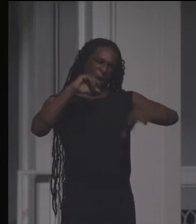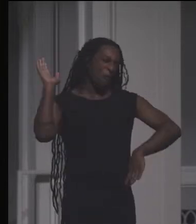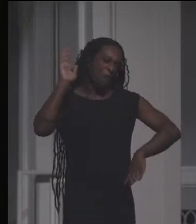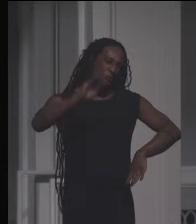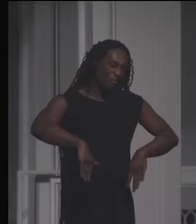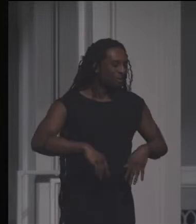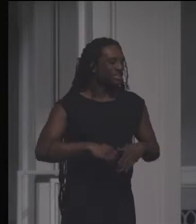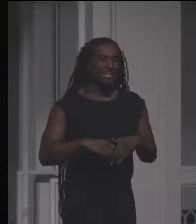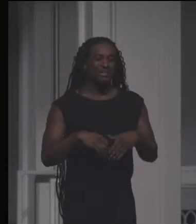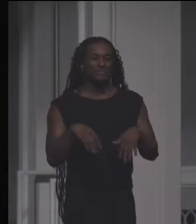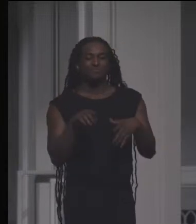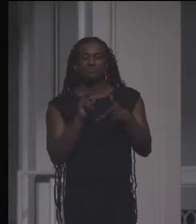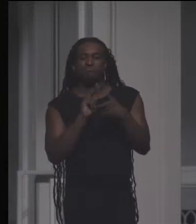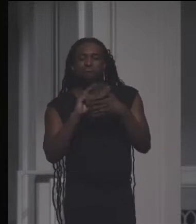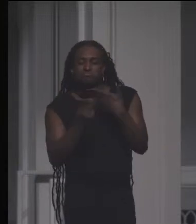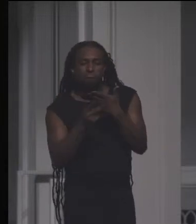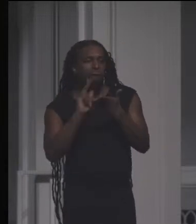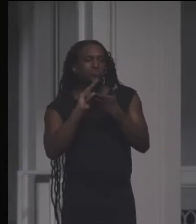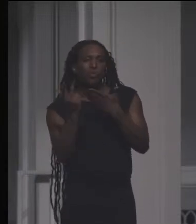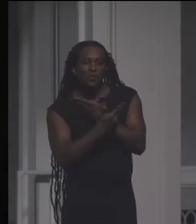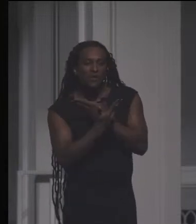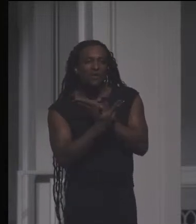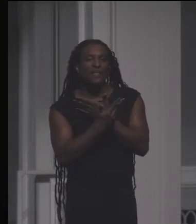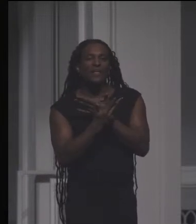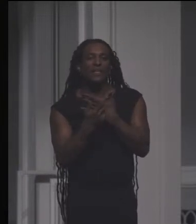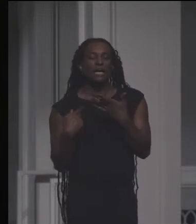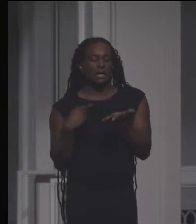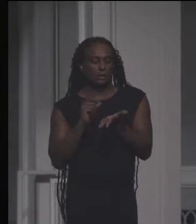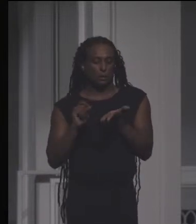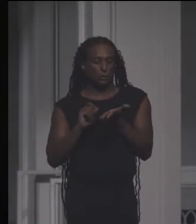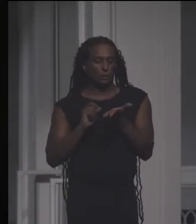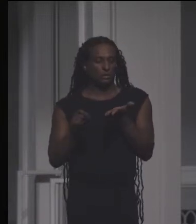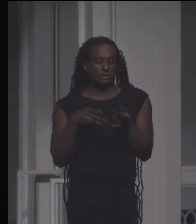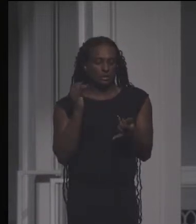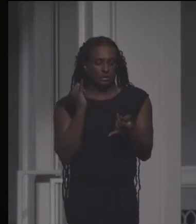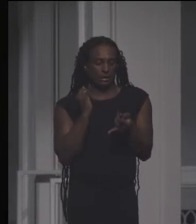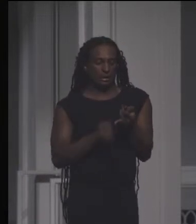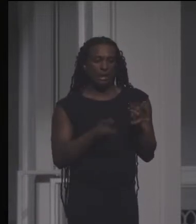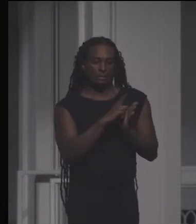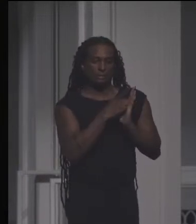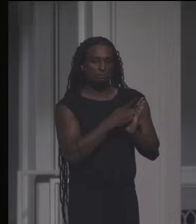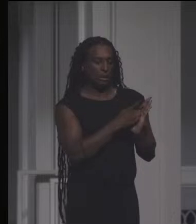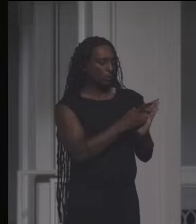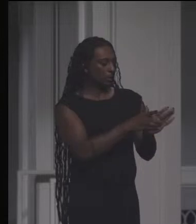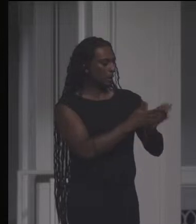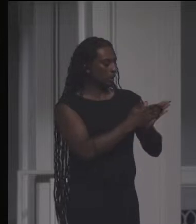weeks later, I wrote the last scene. I wrote the end, and